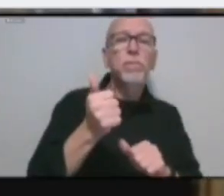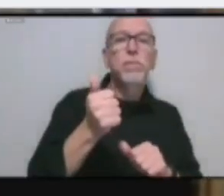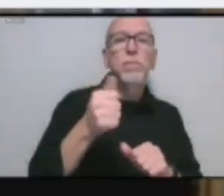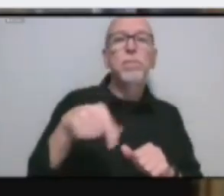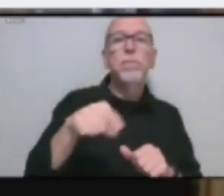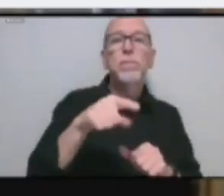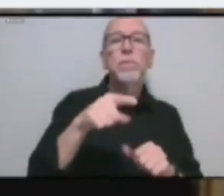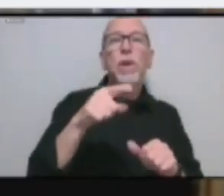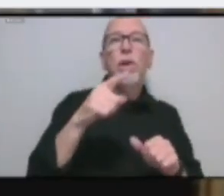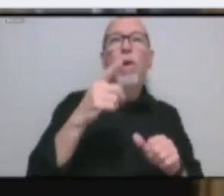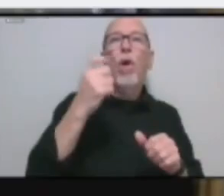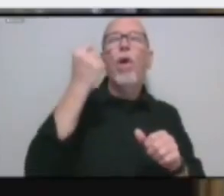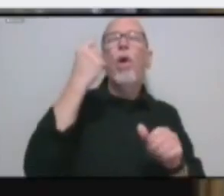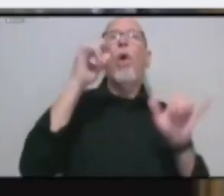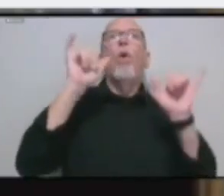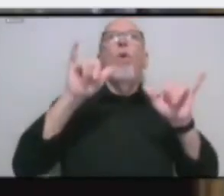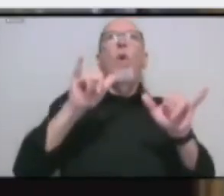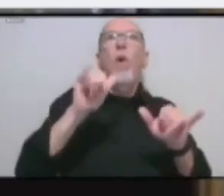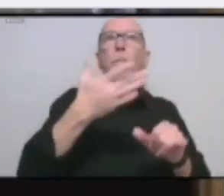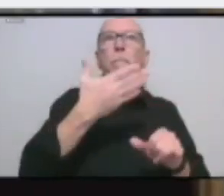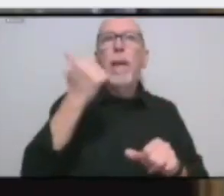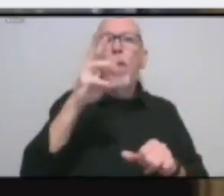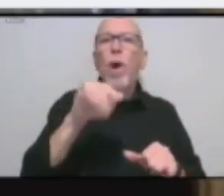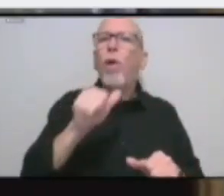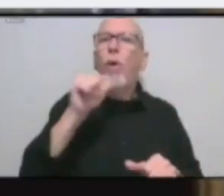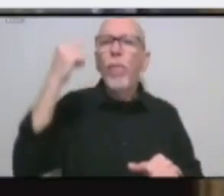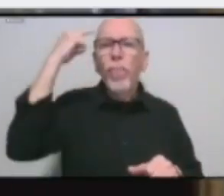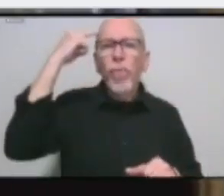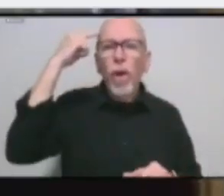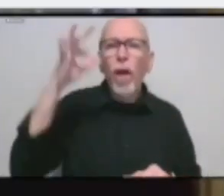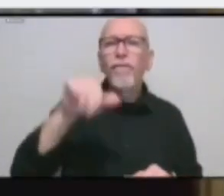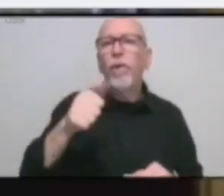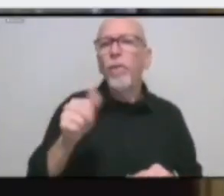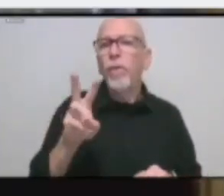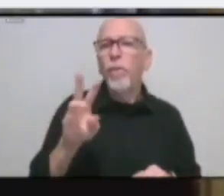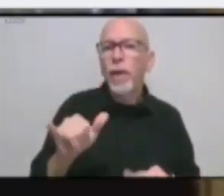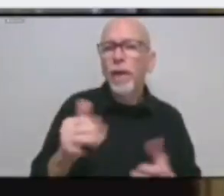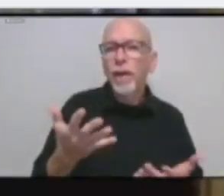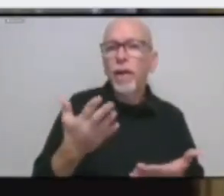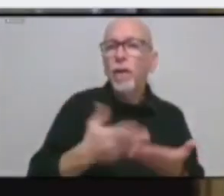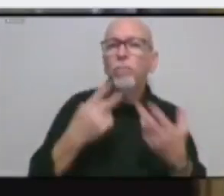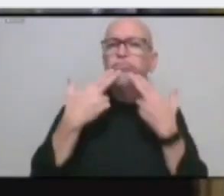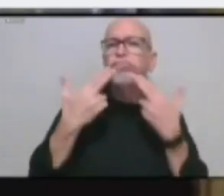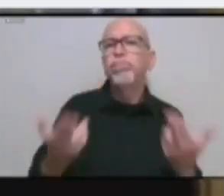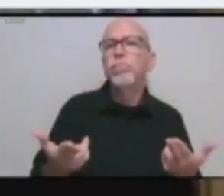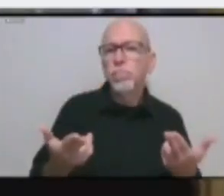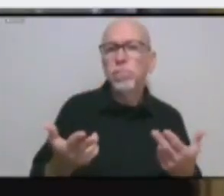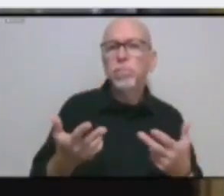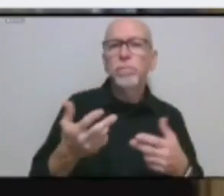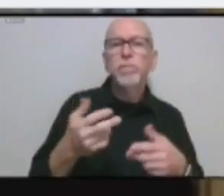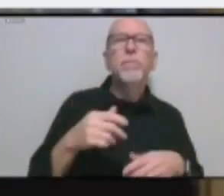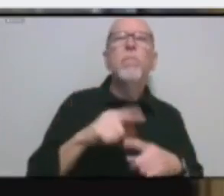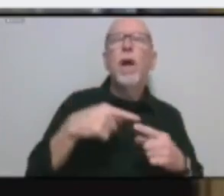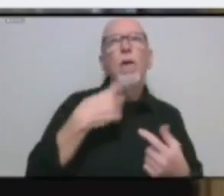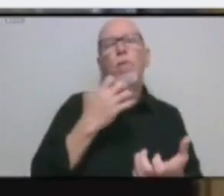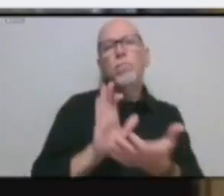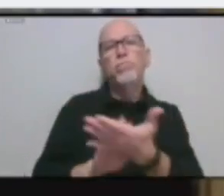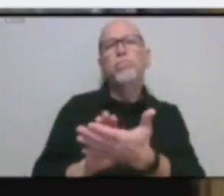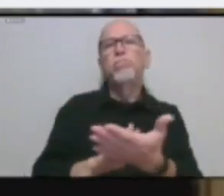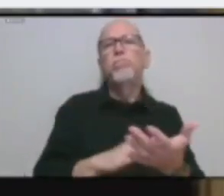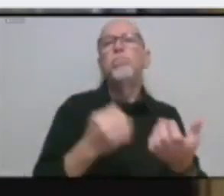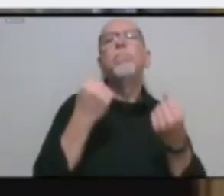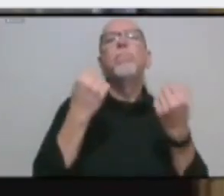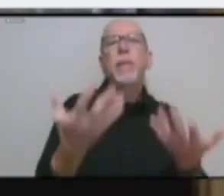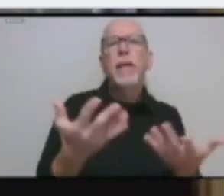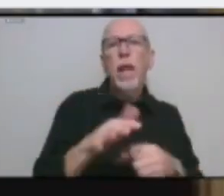oh, that's how we can do it. And that's why I just, again, want to applaud so many